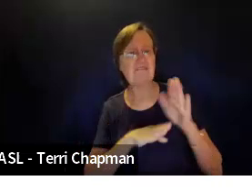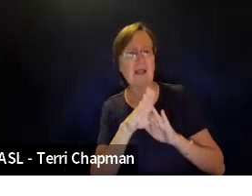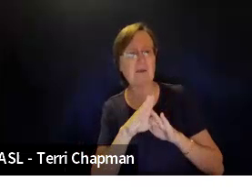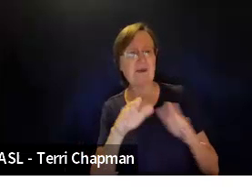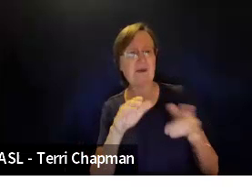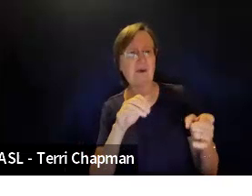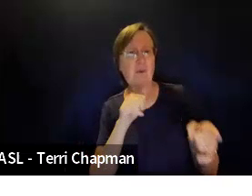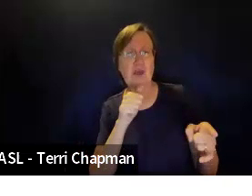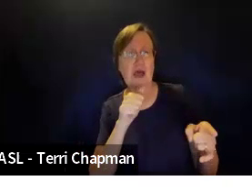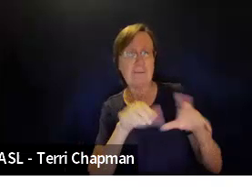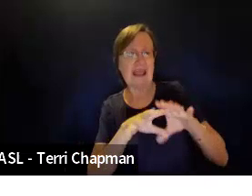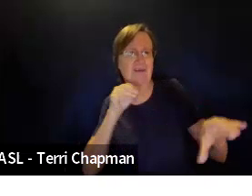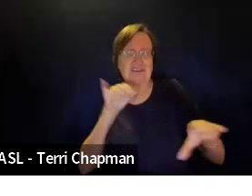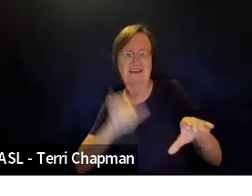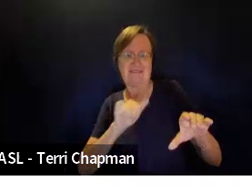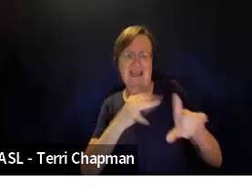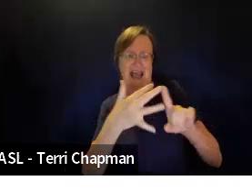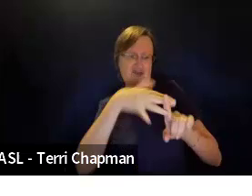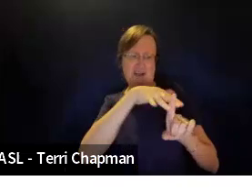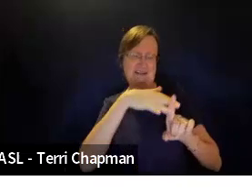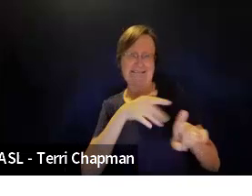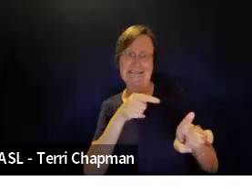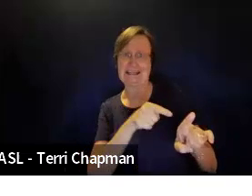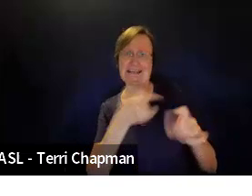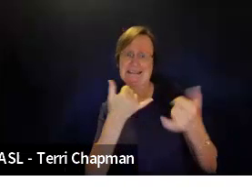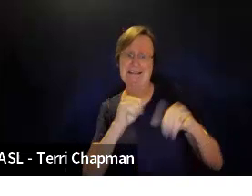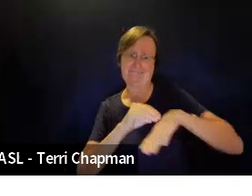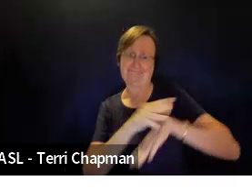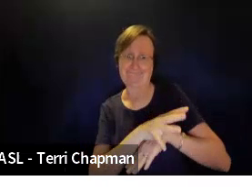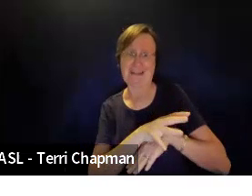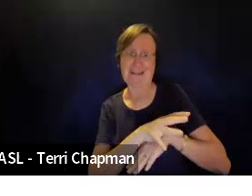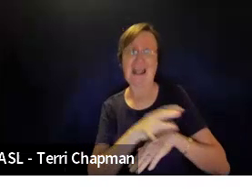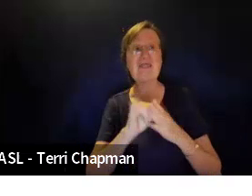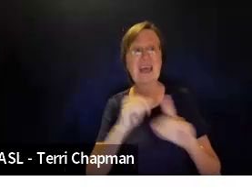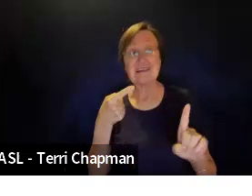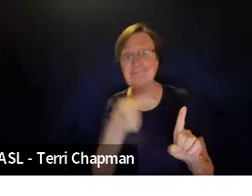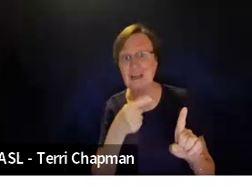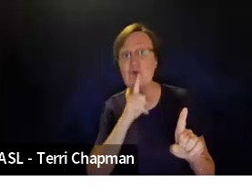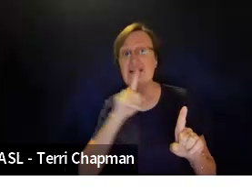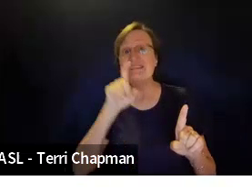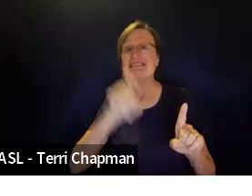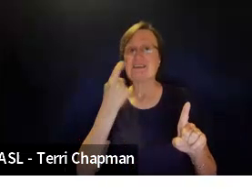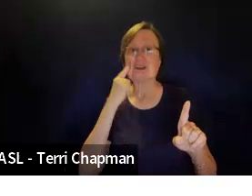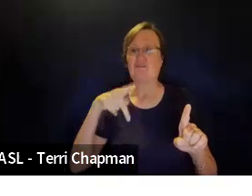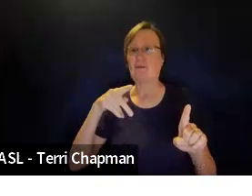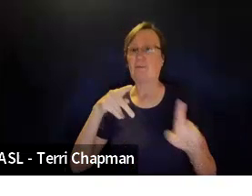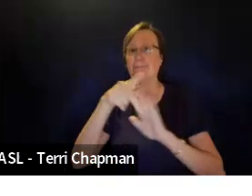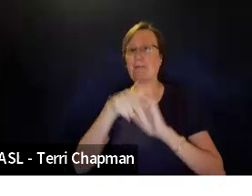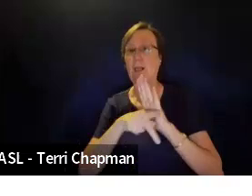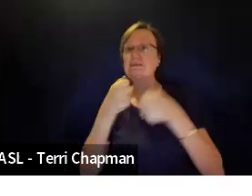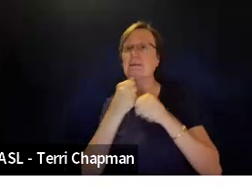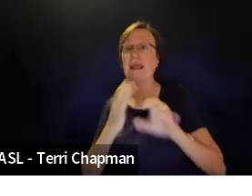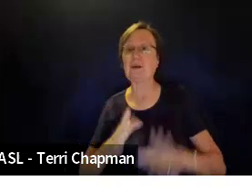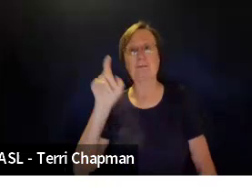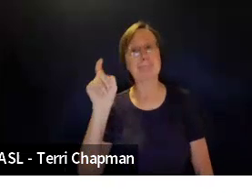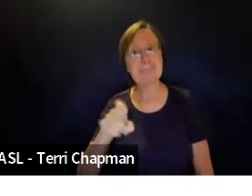that context. And that ultimately is what is necessary for policymakers to understand if they